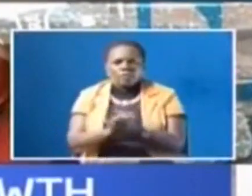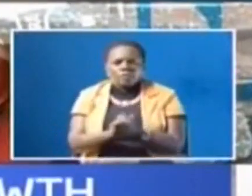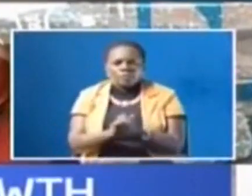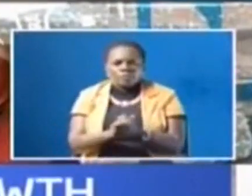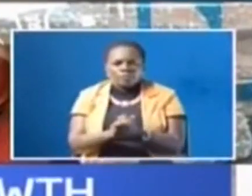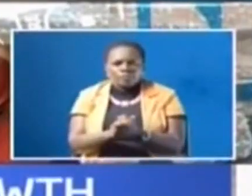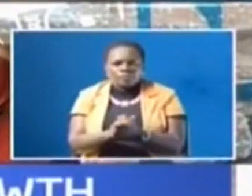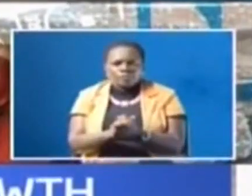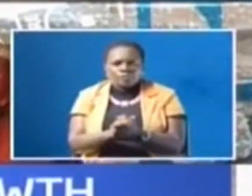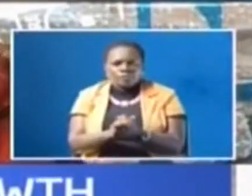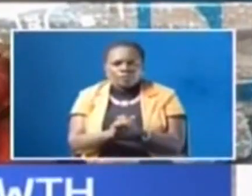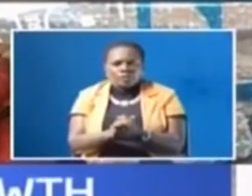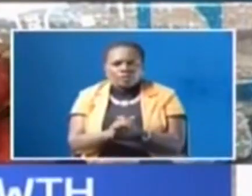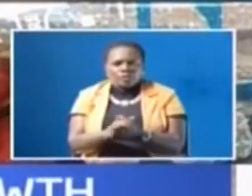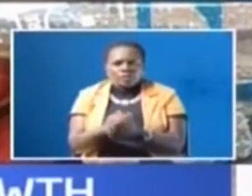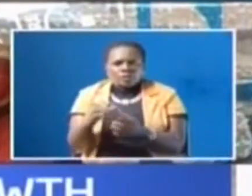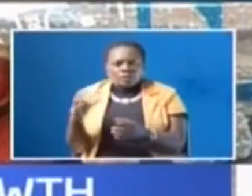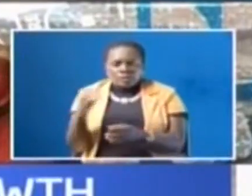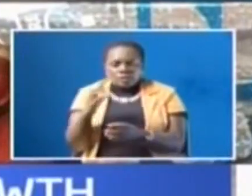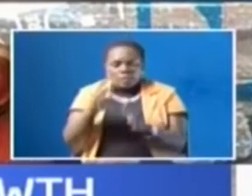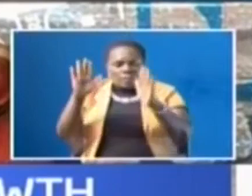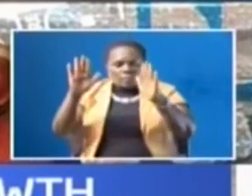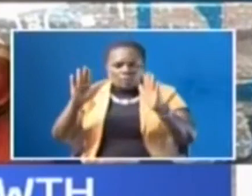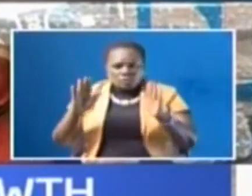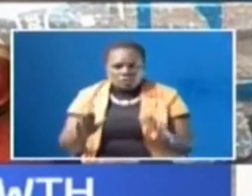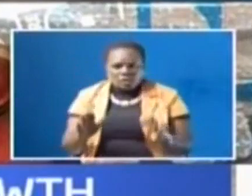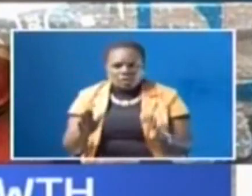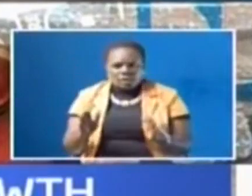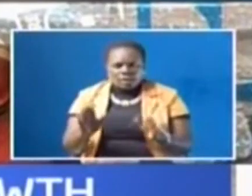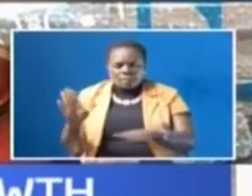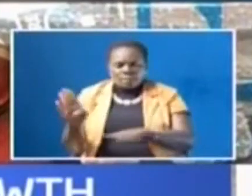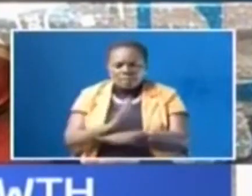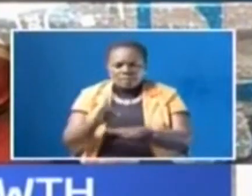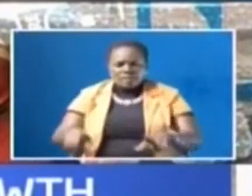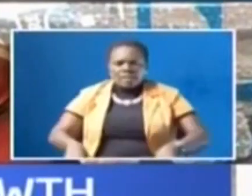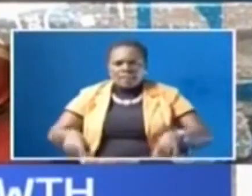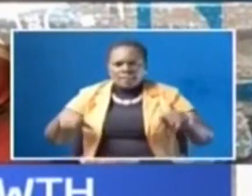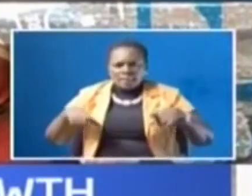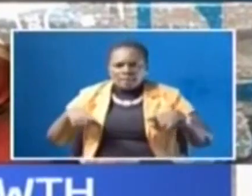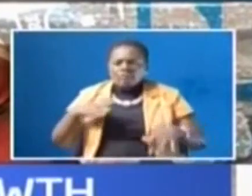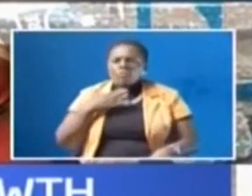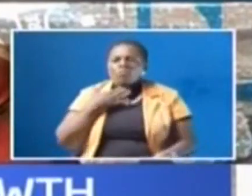Convenience is becoming really a key thing for our customers with their busy lifestyles, and